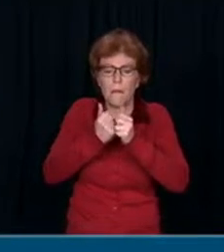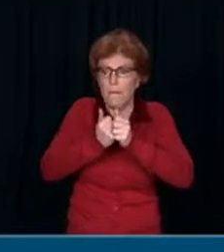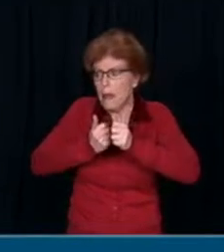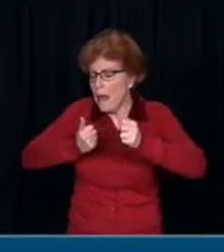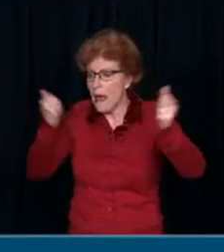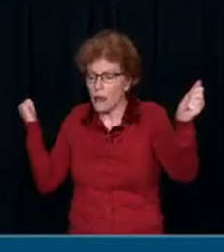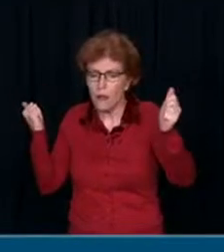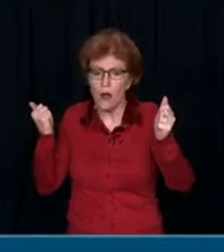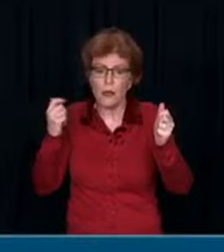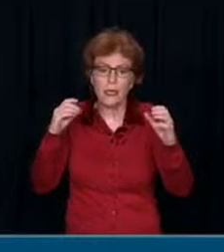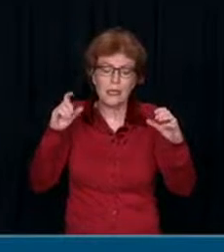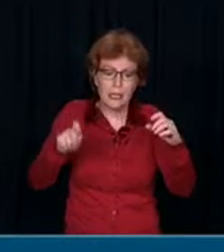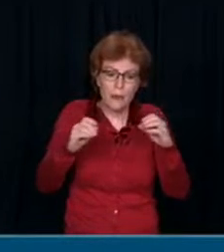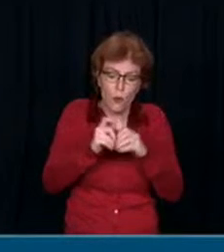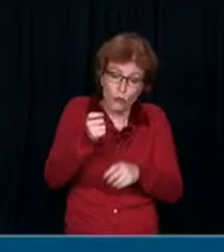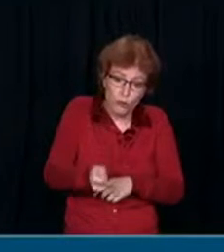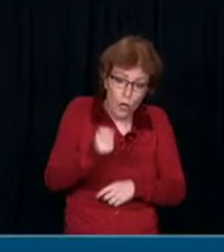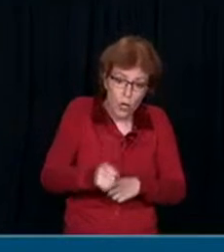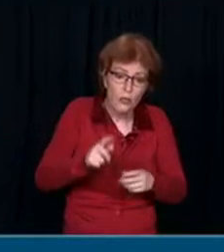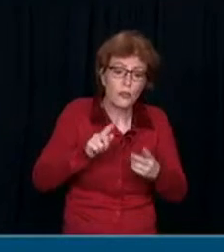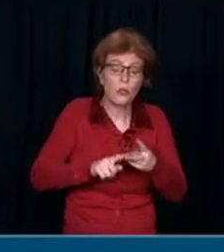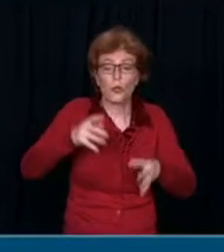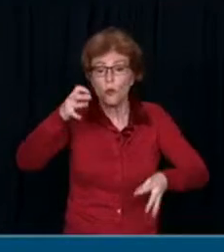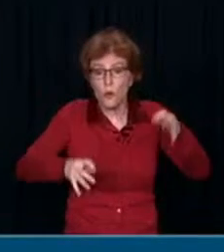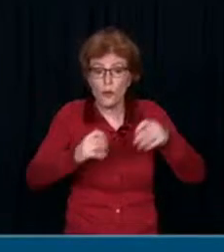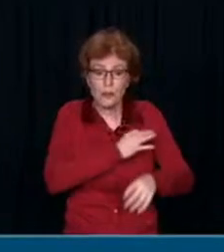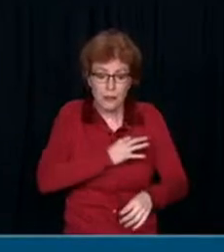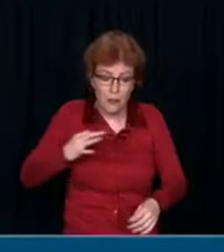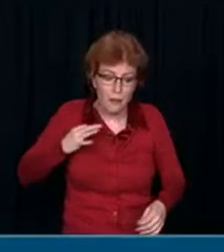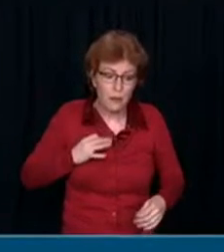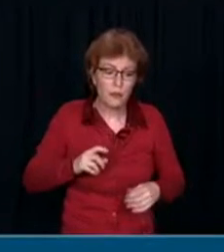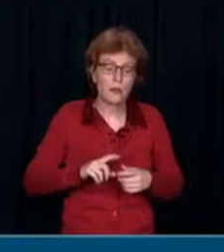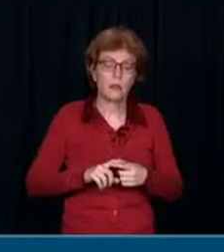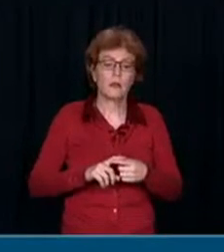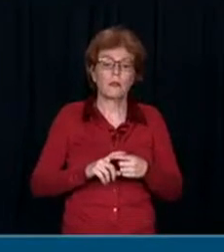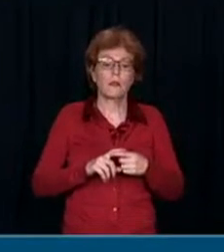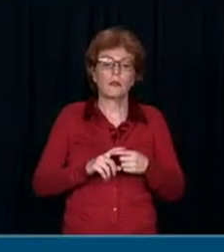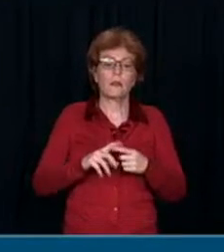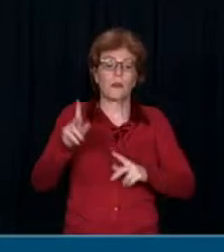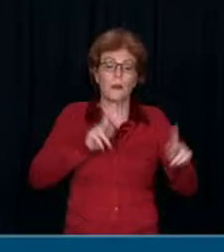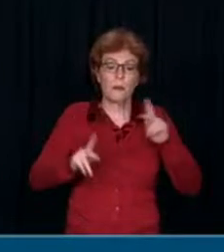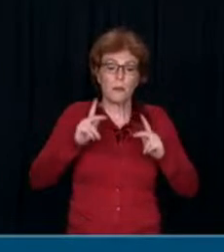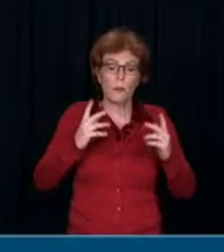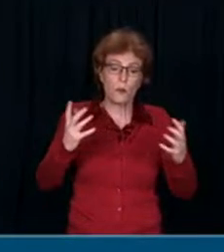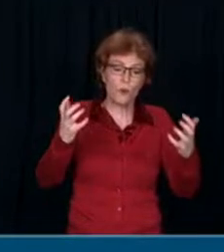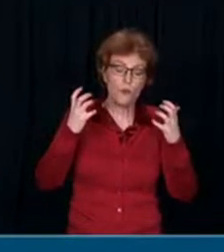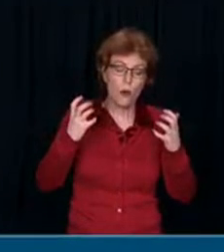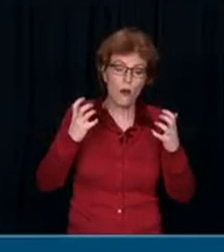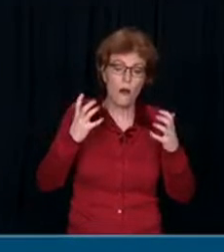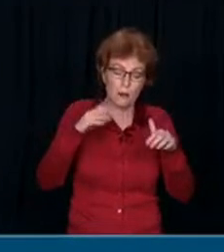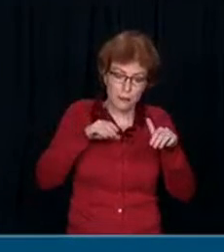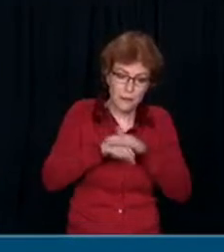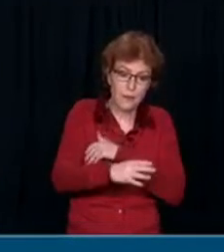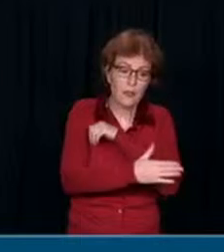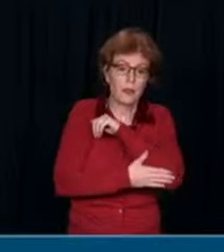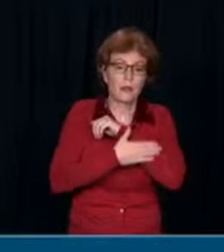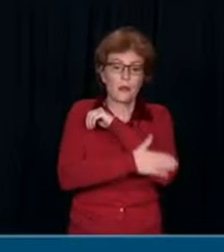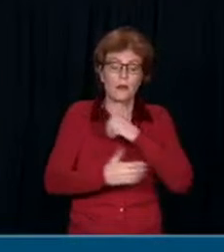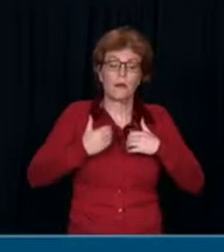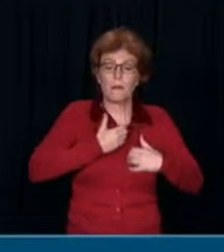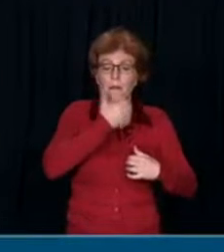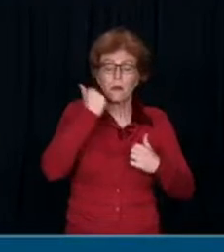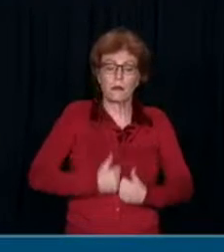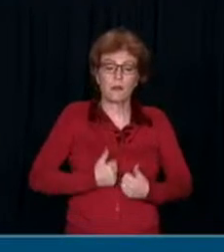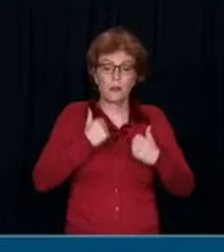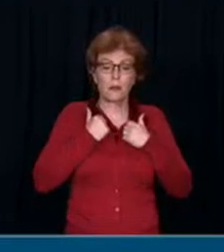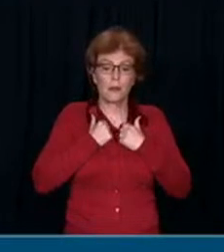more judges. We need more court staff, so that people that are wanting to come in this country and have a better